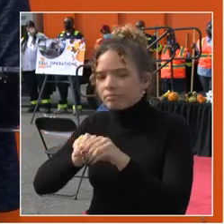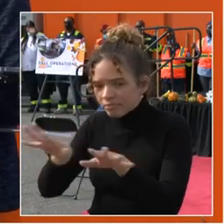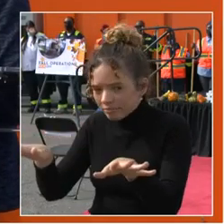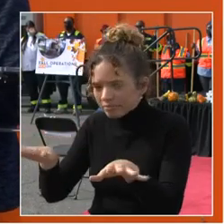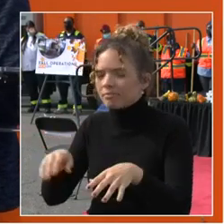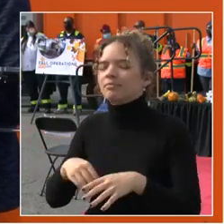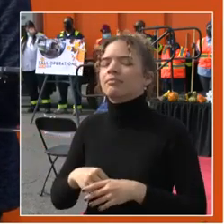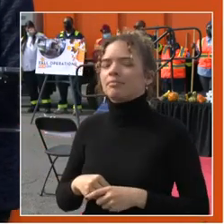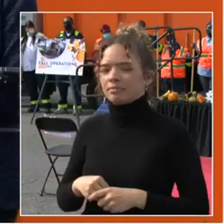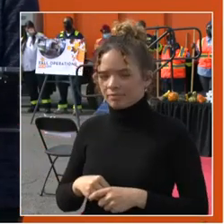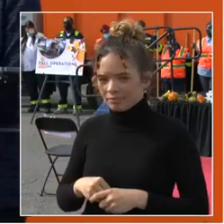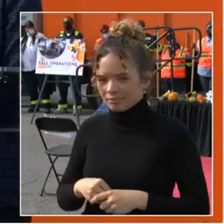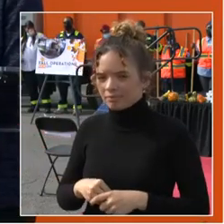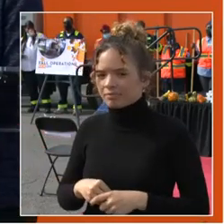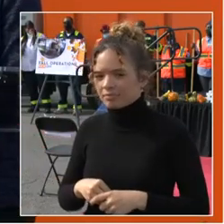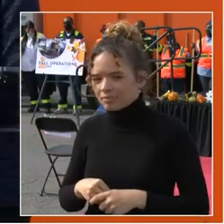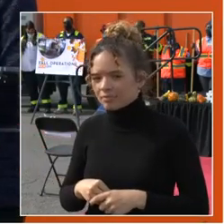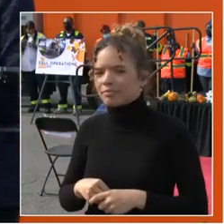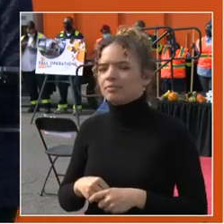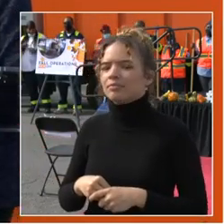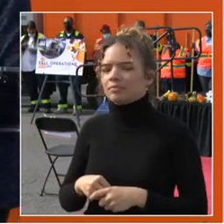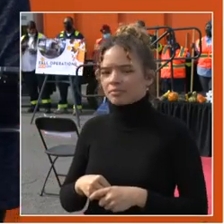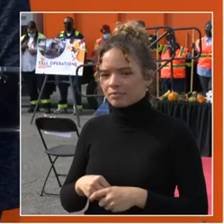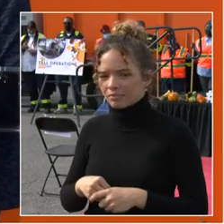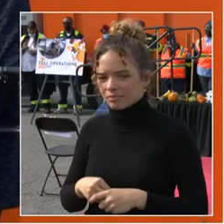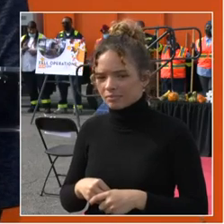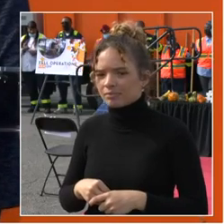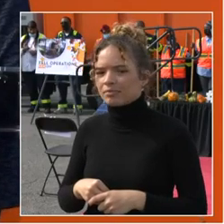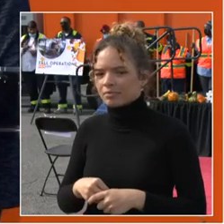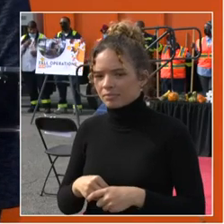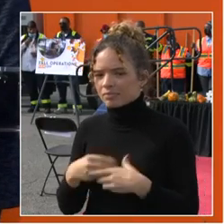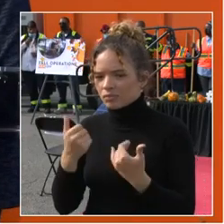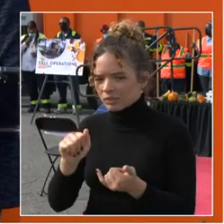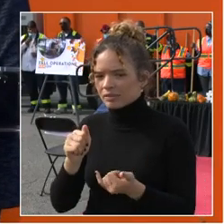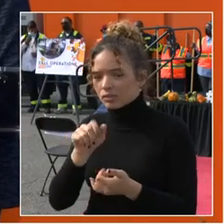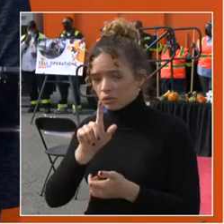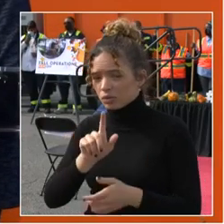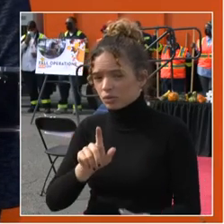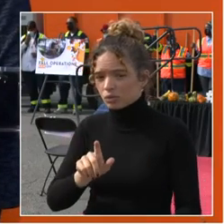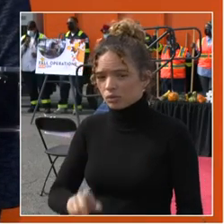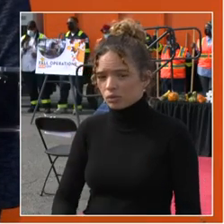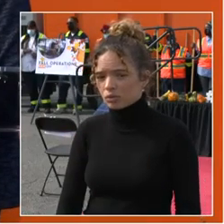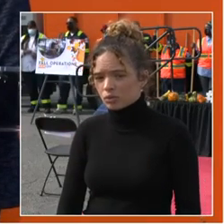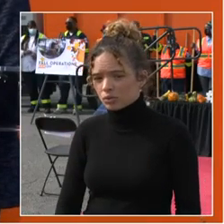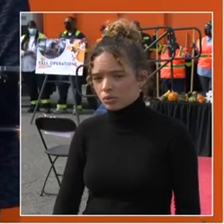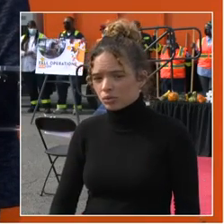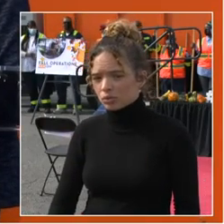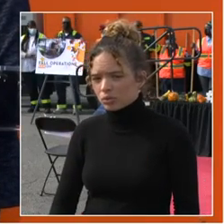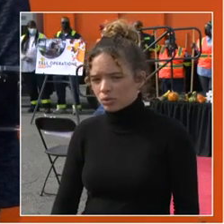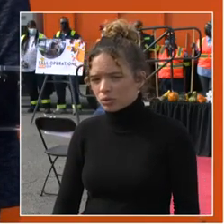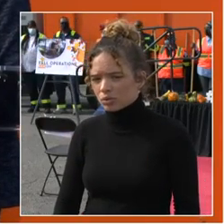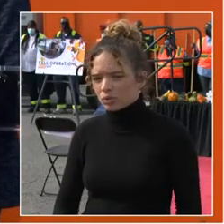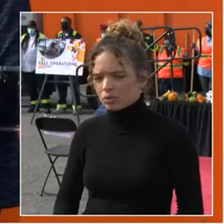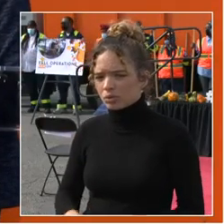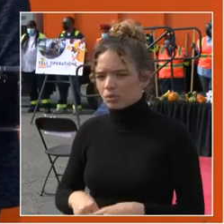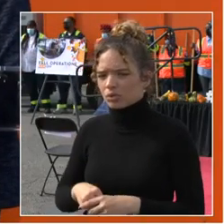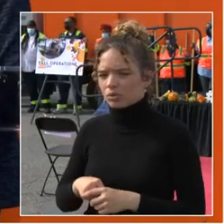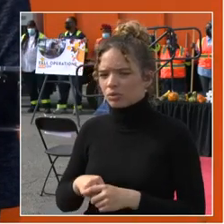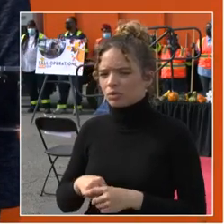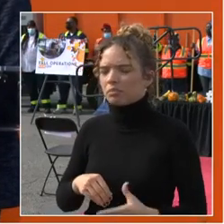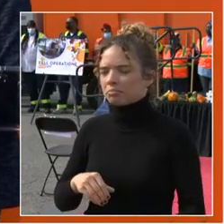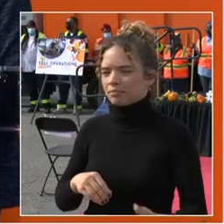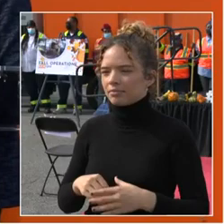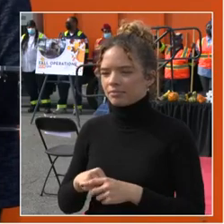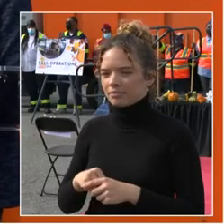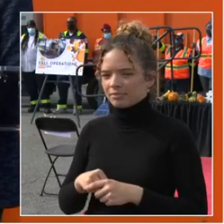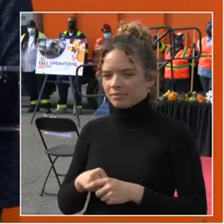school. And it's called high impact tutoring. I know the superintendent loves when I talk like this. And this